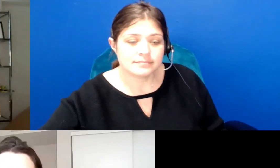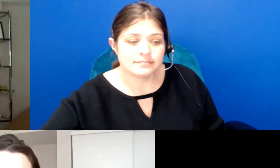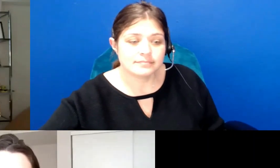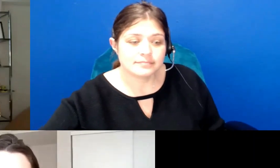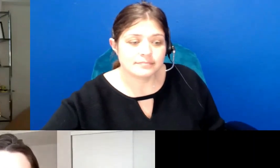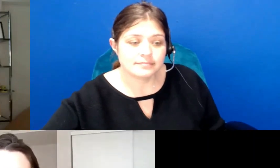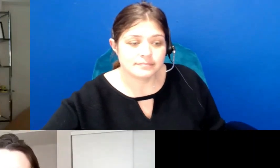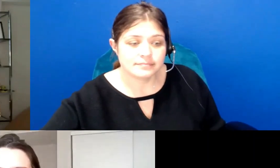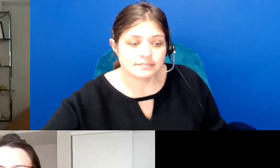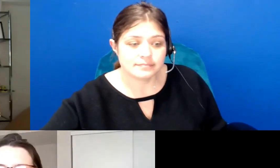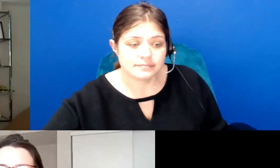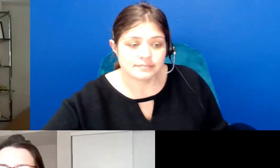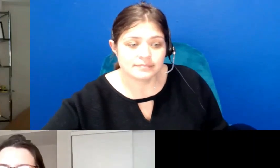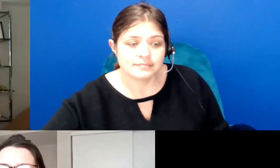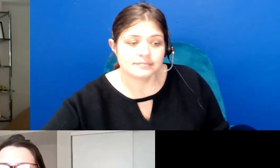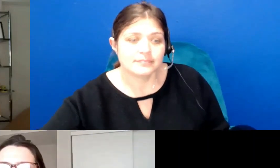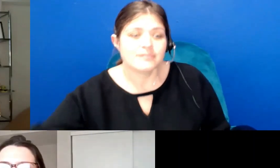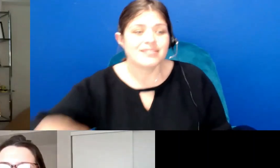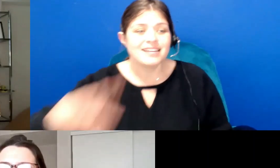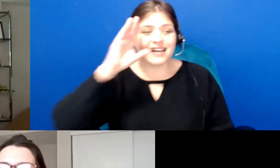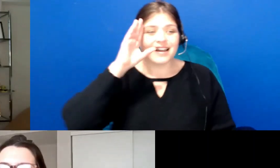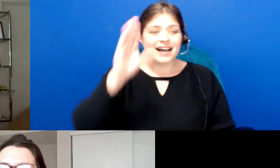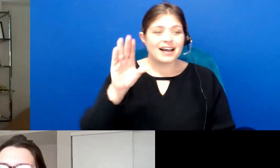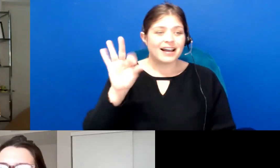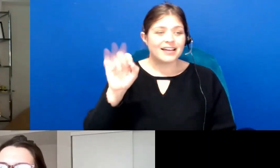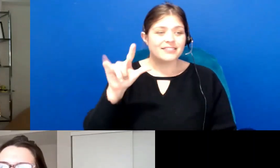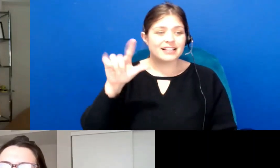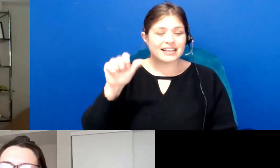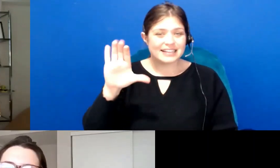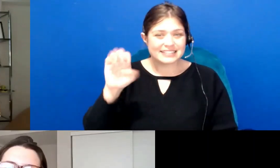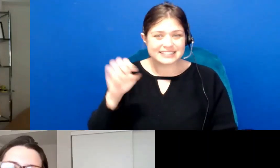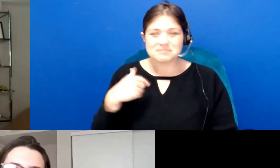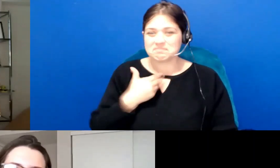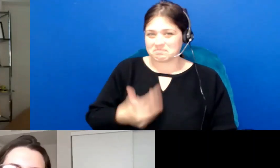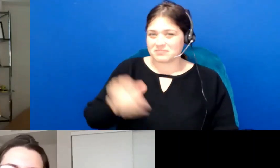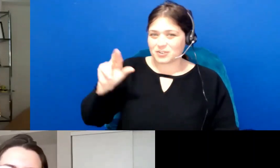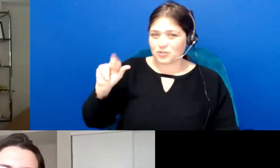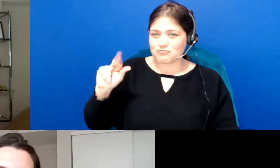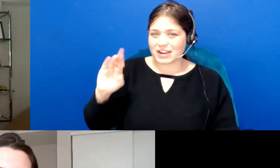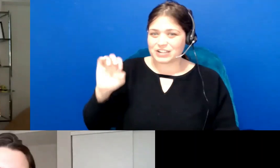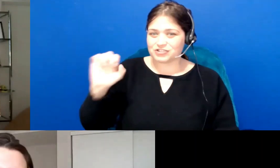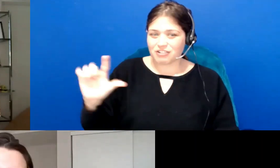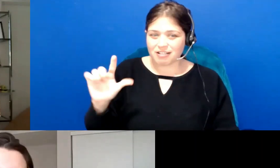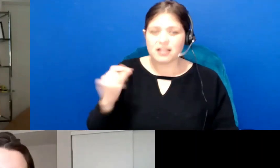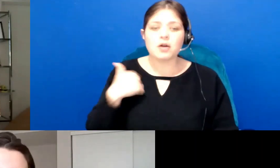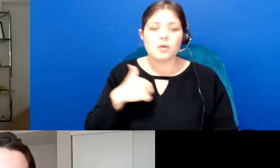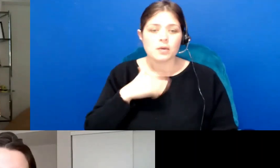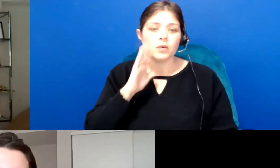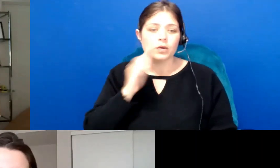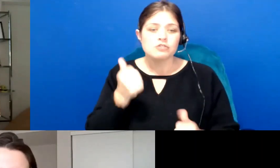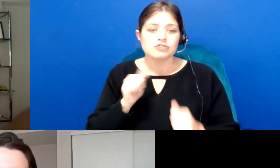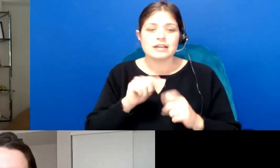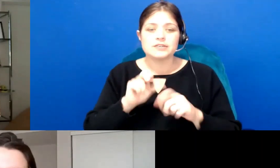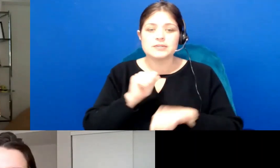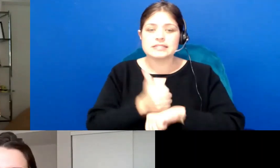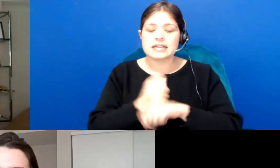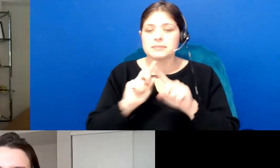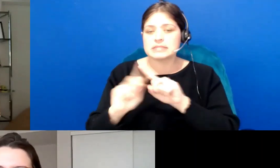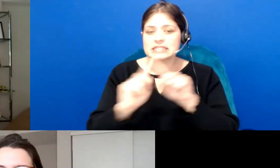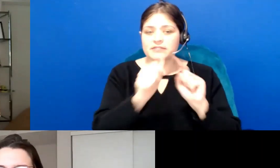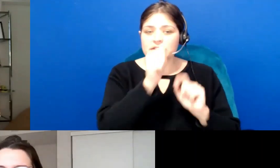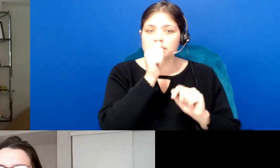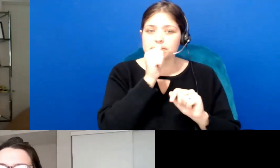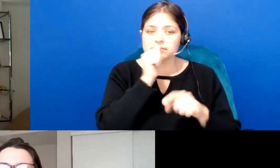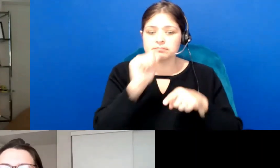Hi, Felice, I can take this one. It's Rachel. We are going to try to set up some different practice sessions for the